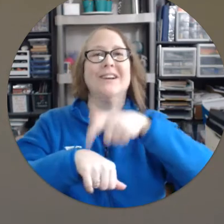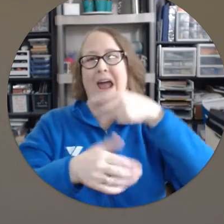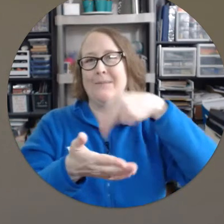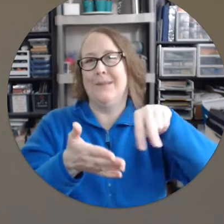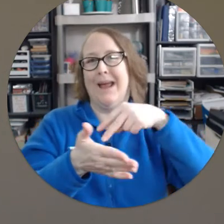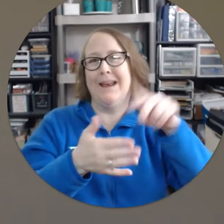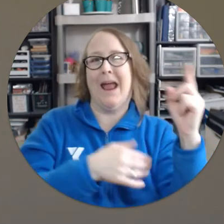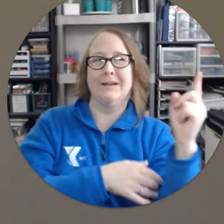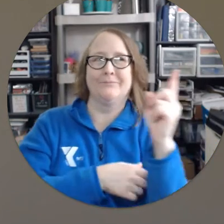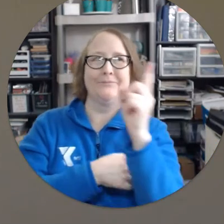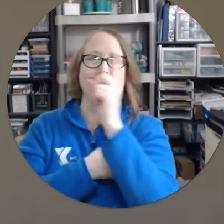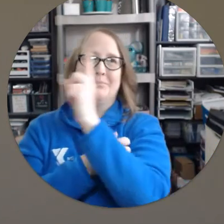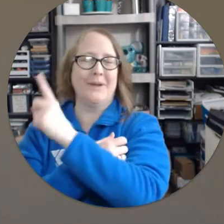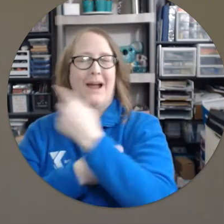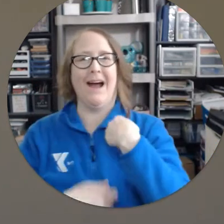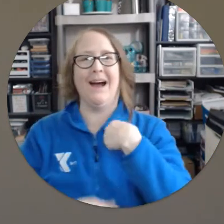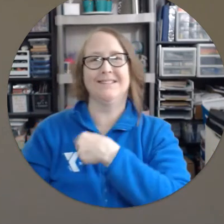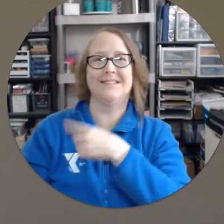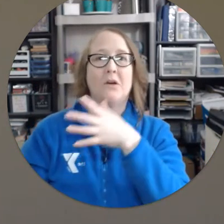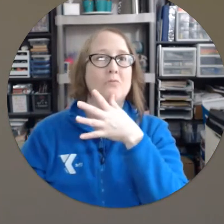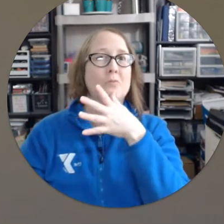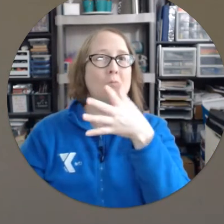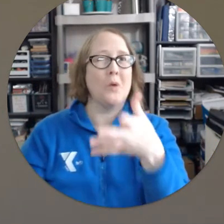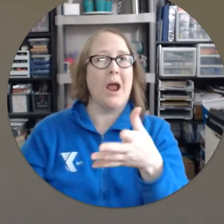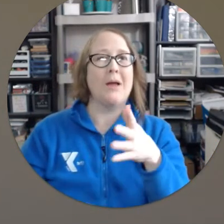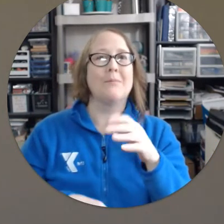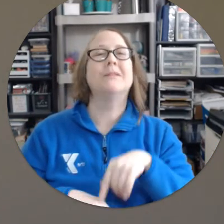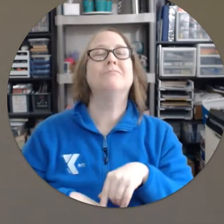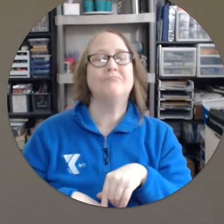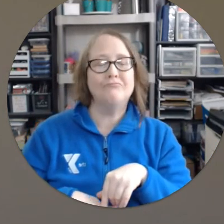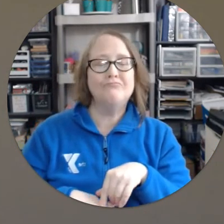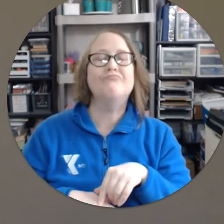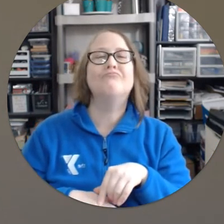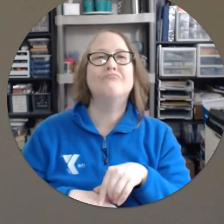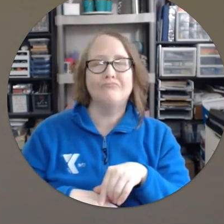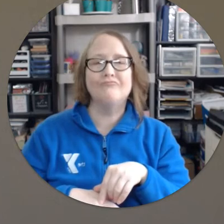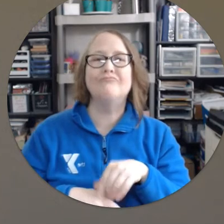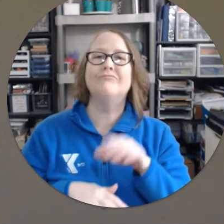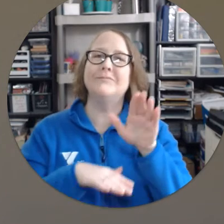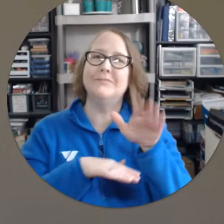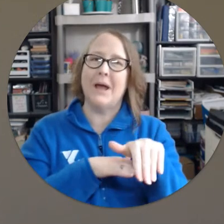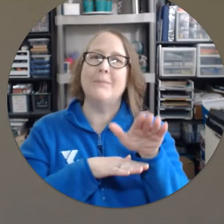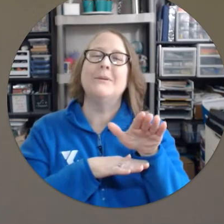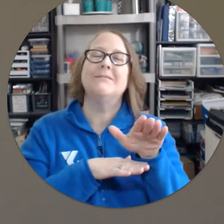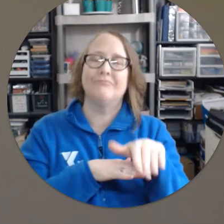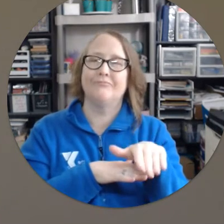by. Grandma kept time, nodding her head and tapping